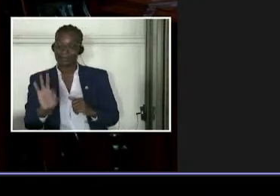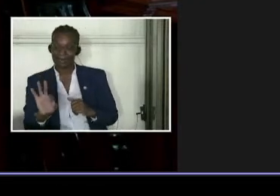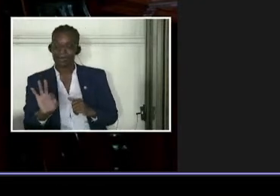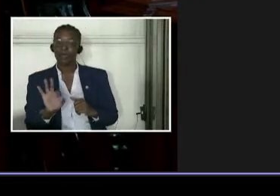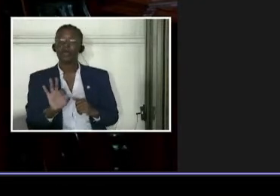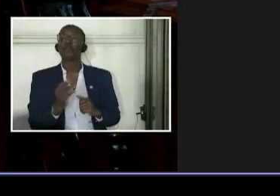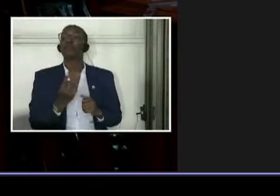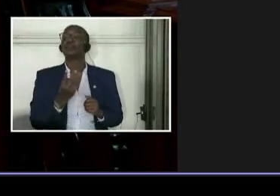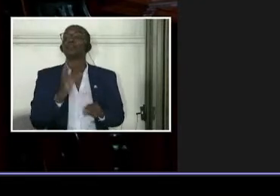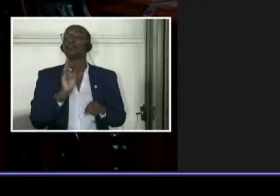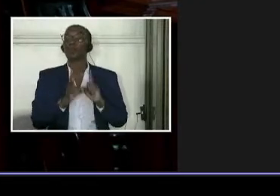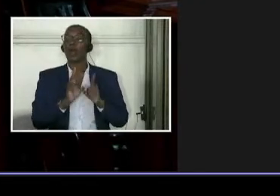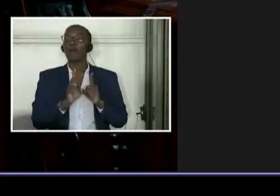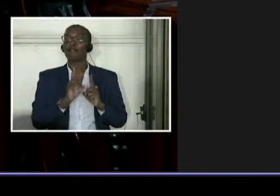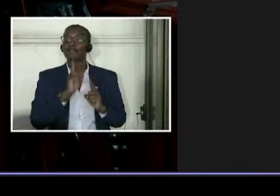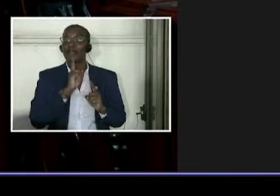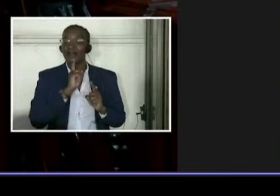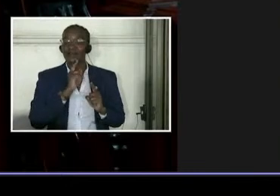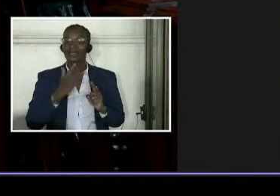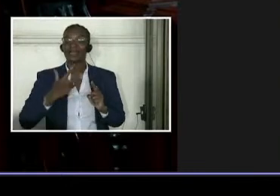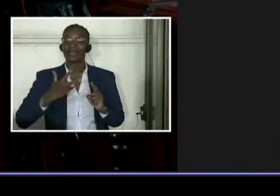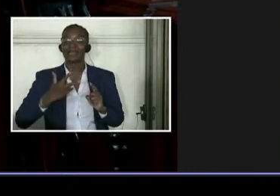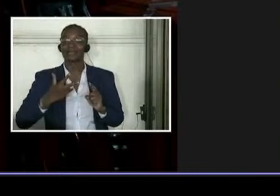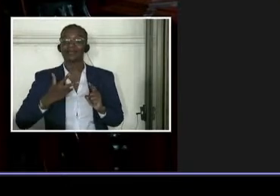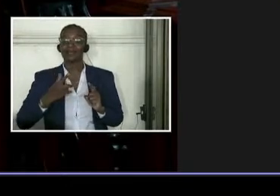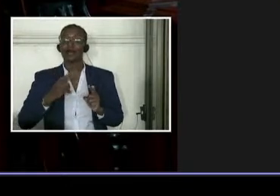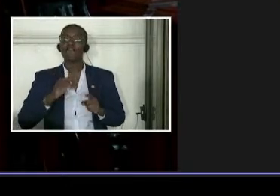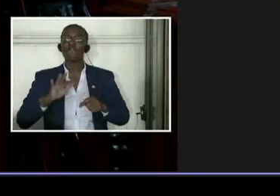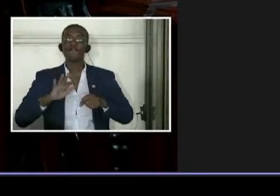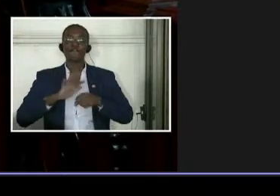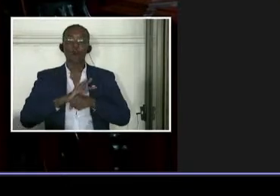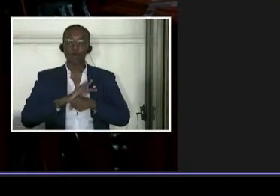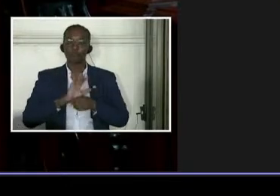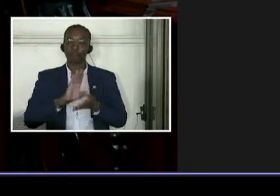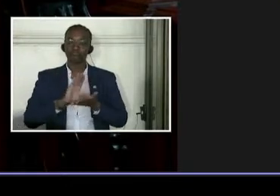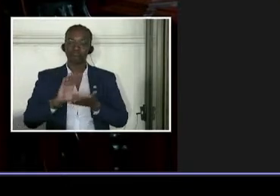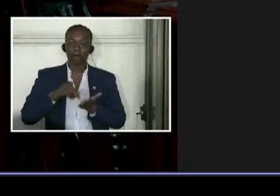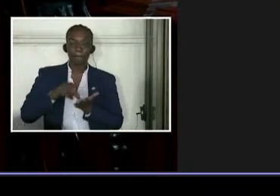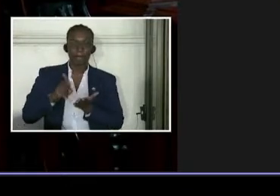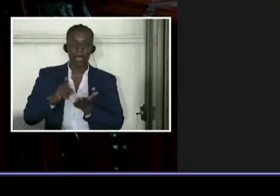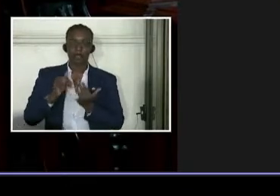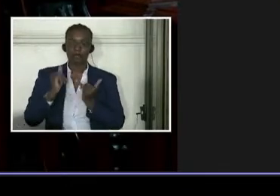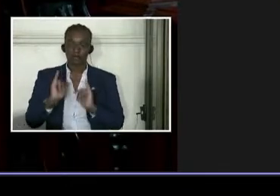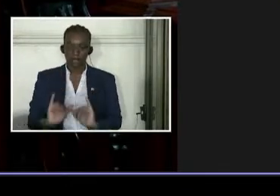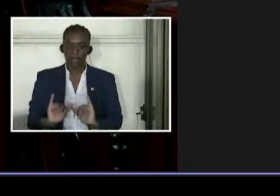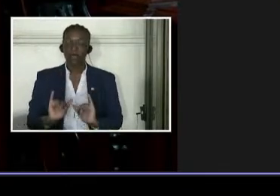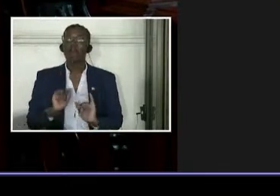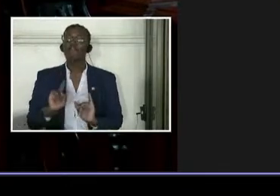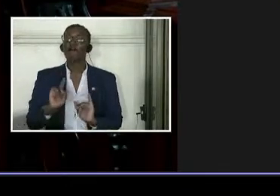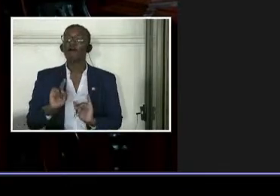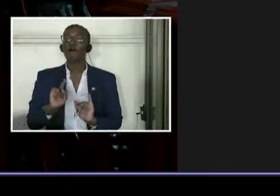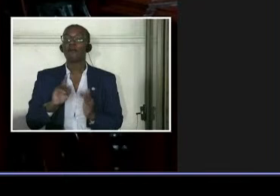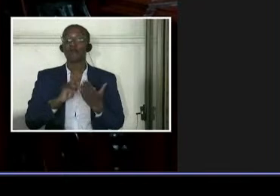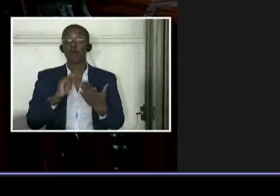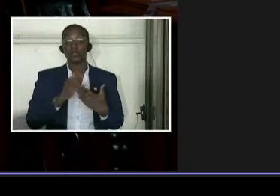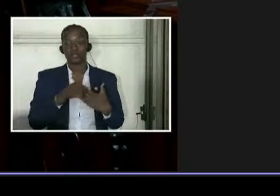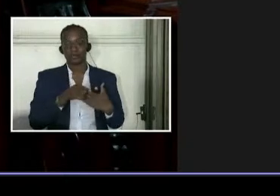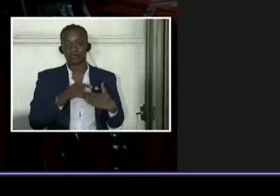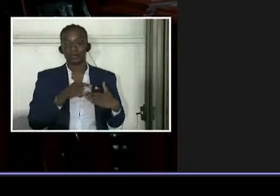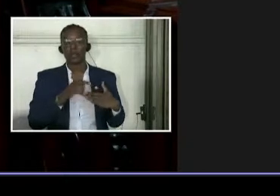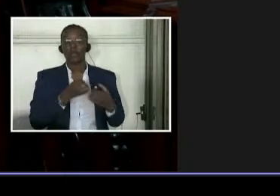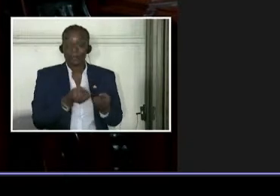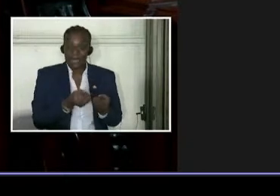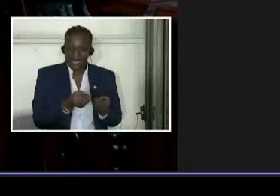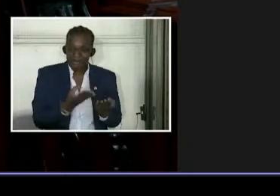2022-2023, 12,891 fully subsidized housing units, integrated residential projects will